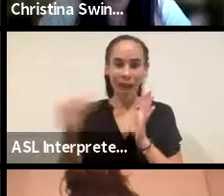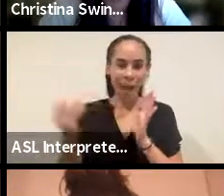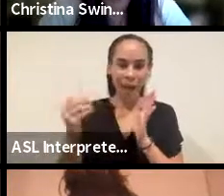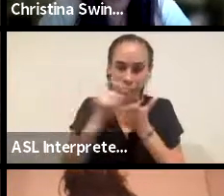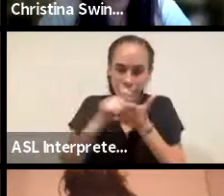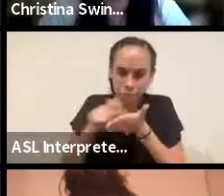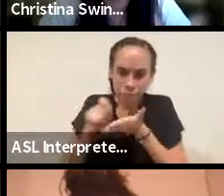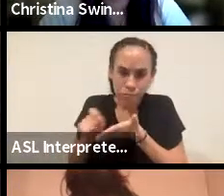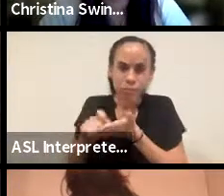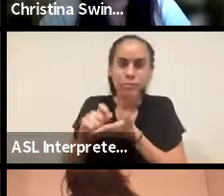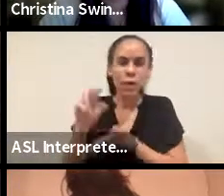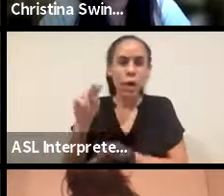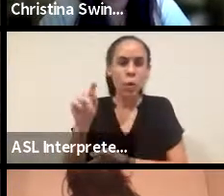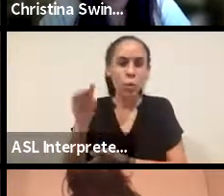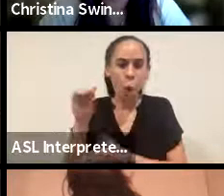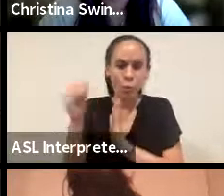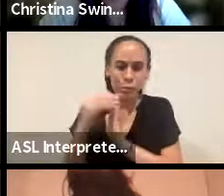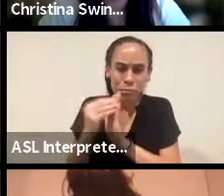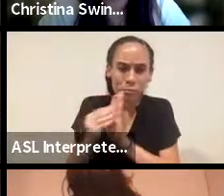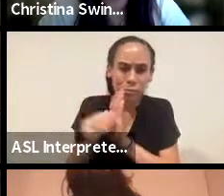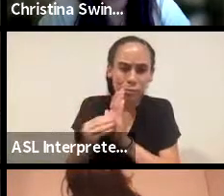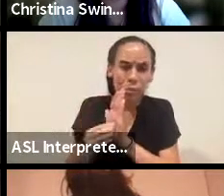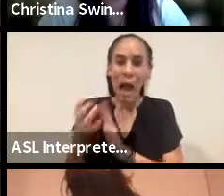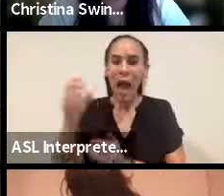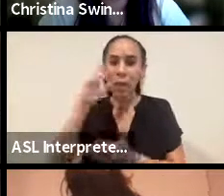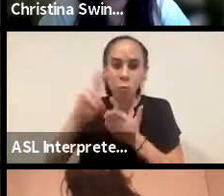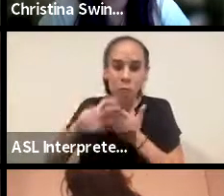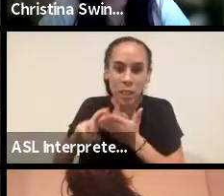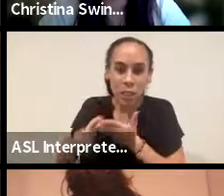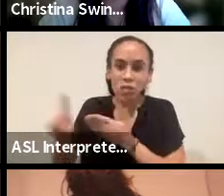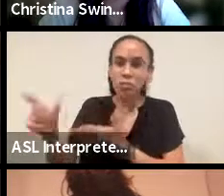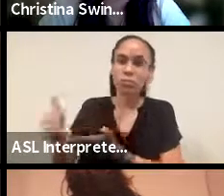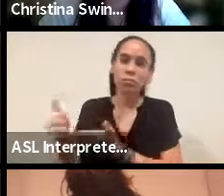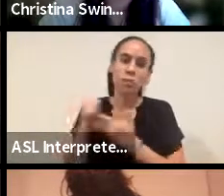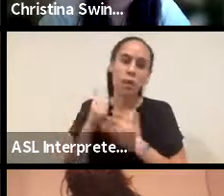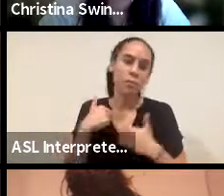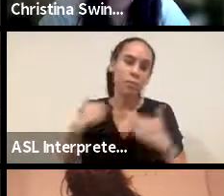and just research that was done, and she helped me through that.